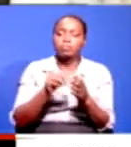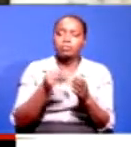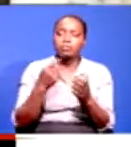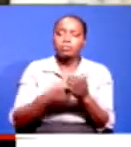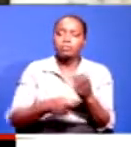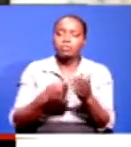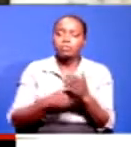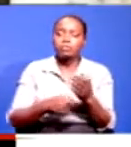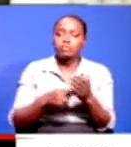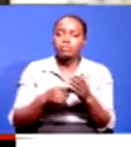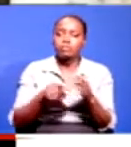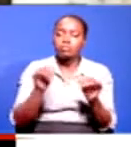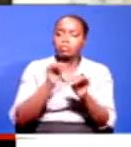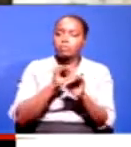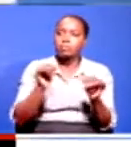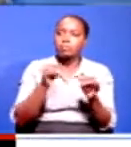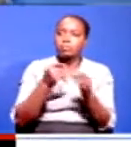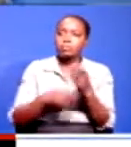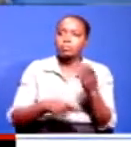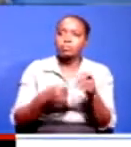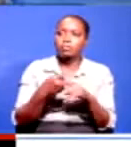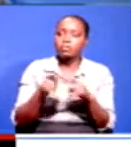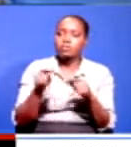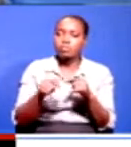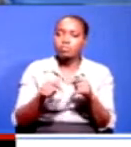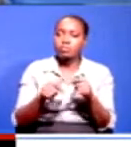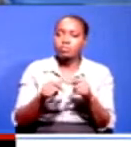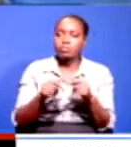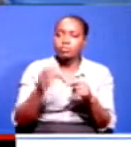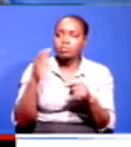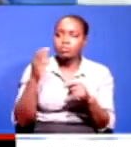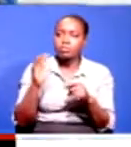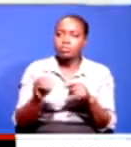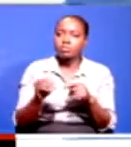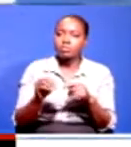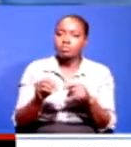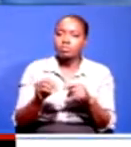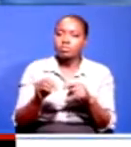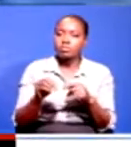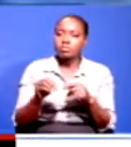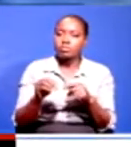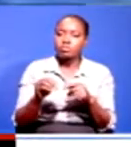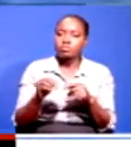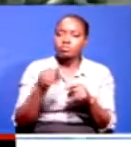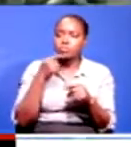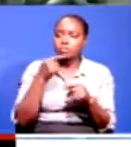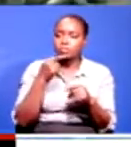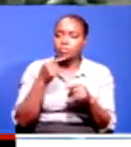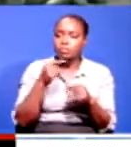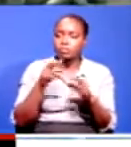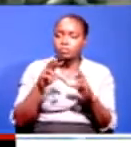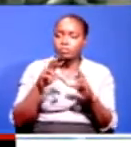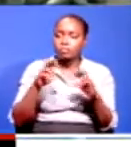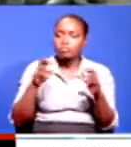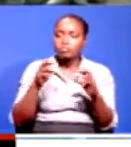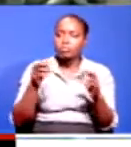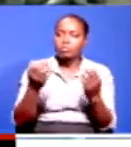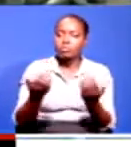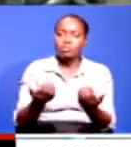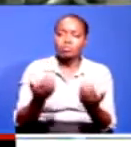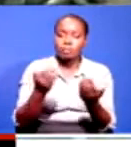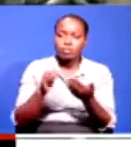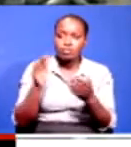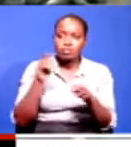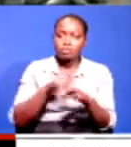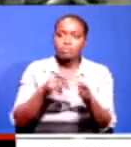backlog. Today, Keroche Brewery's chief executive Tabitha Karanja has said she is seeking audience with KRA for more time to